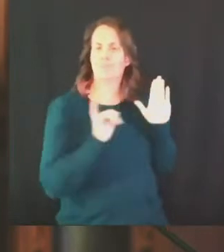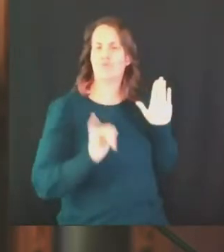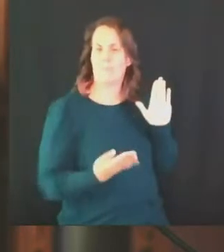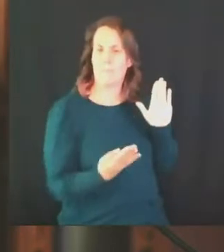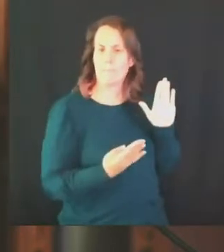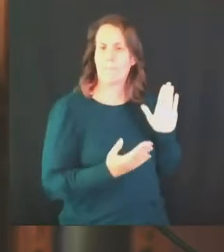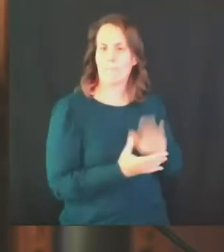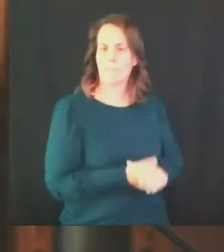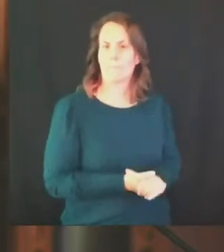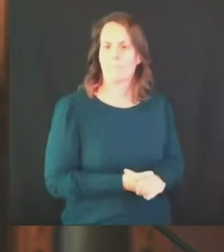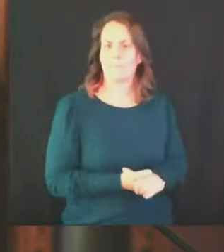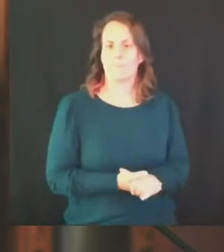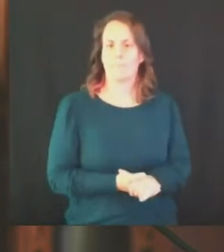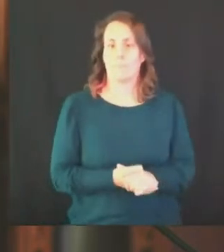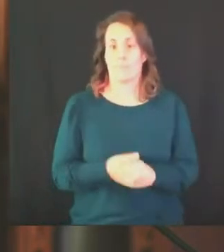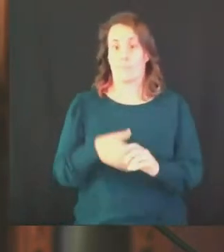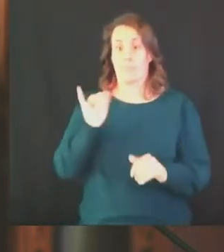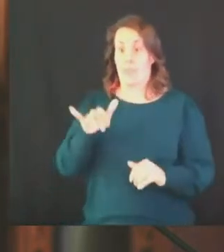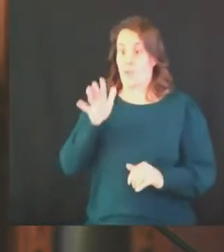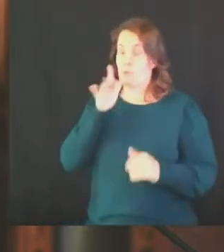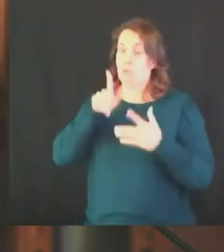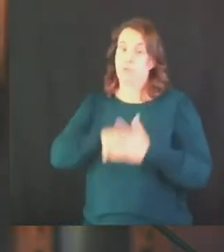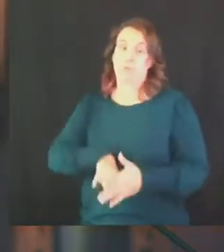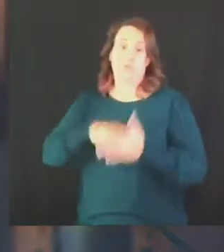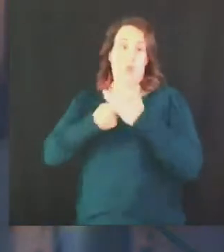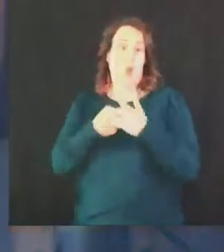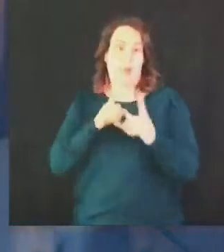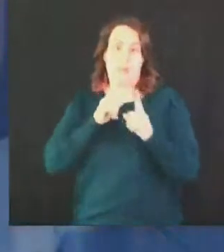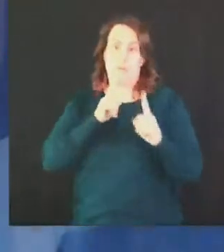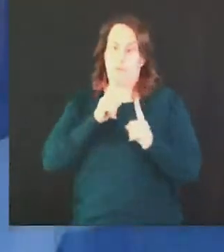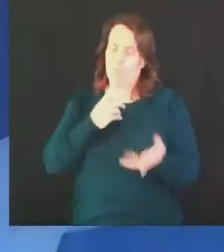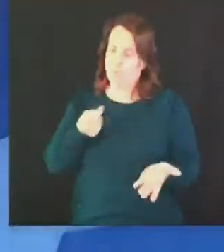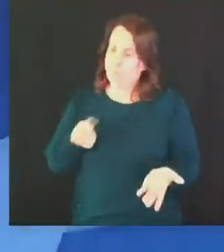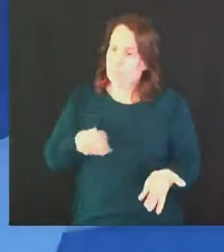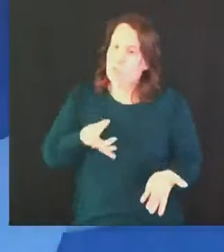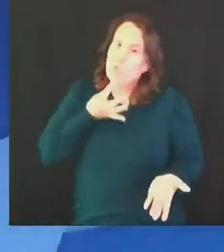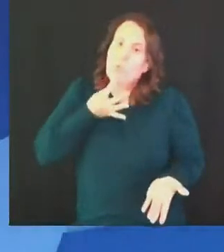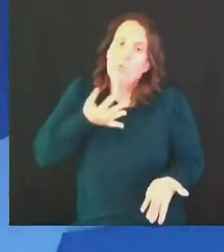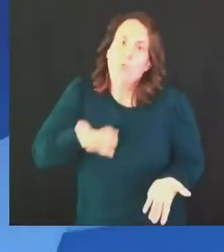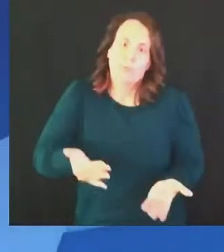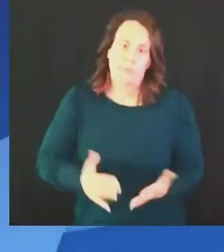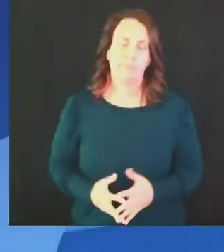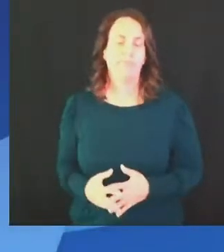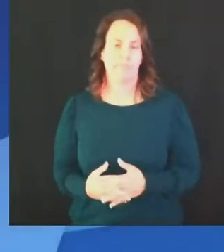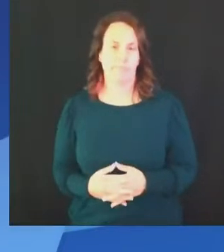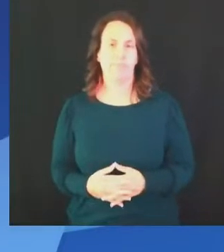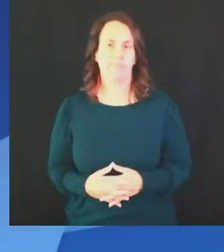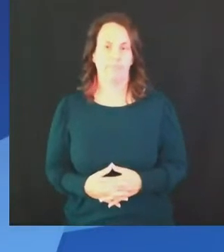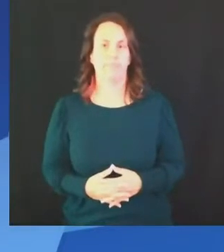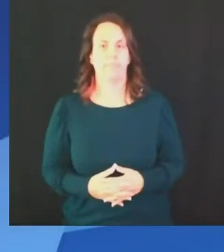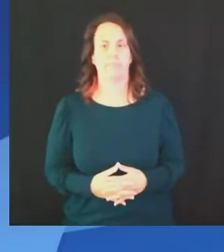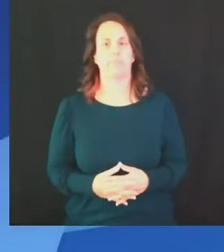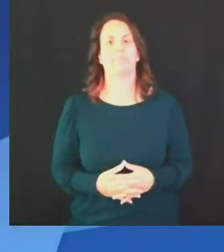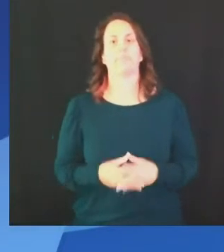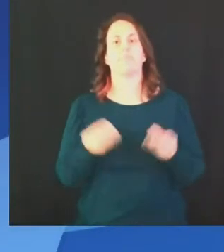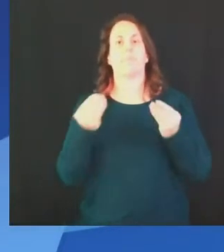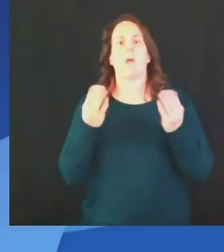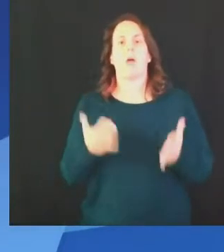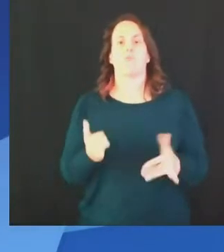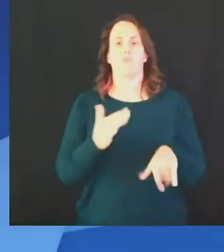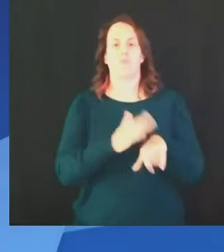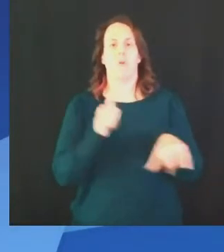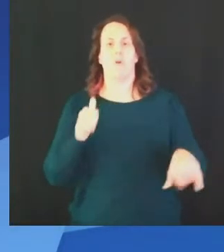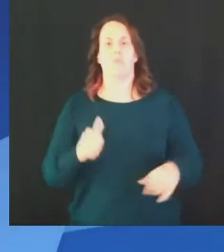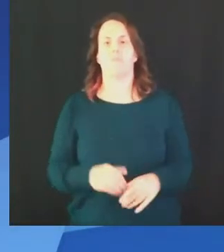again and bring more folks on board. Thank you, Emily. Now to Sean Kirkby from Wisconsin Health News. Sean?